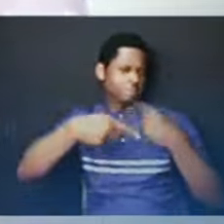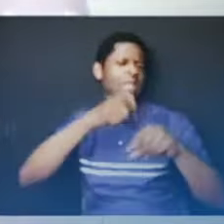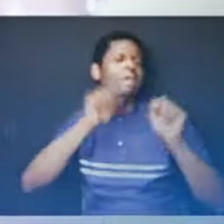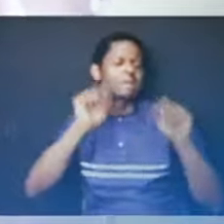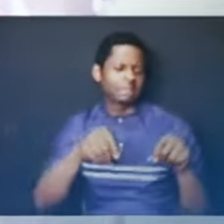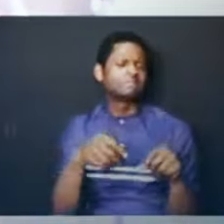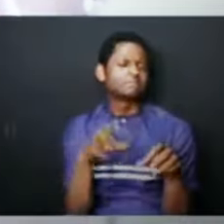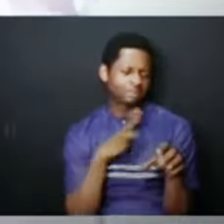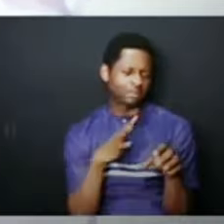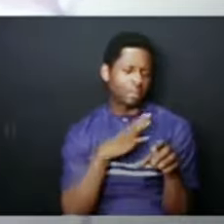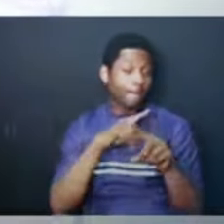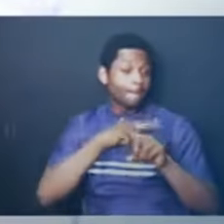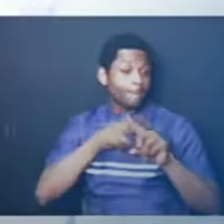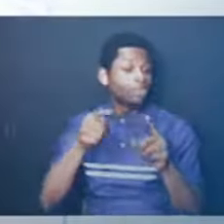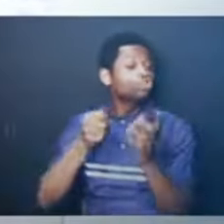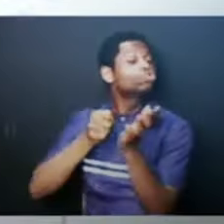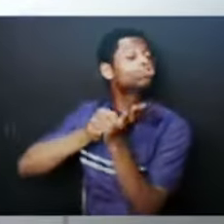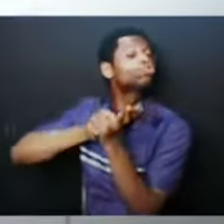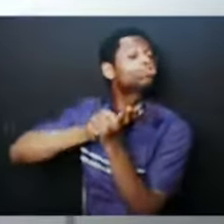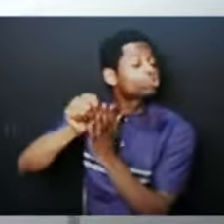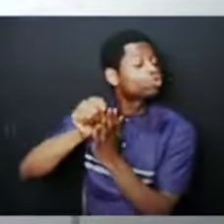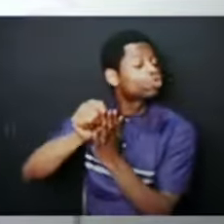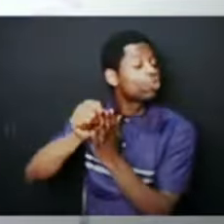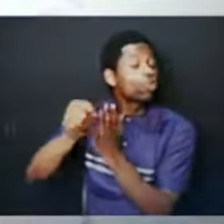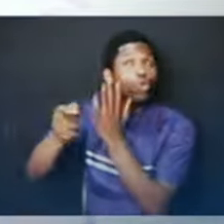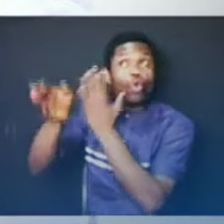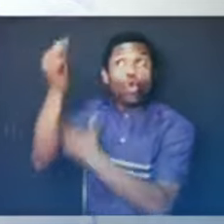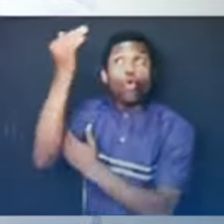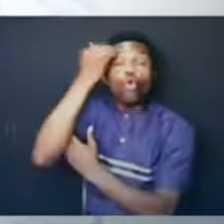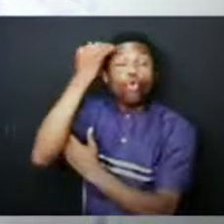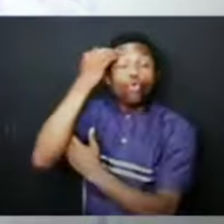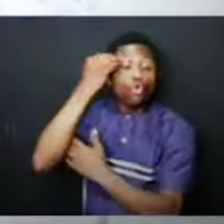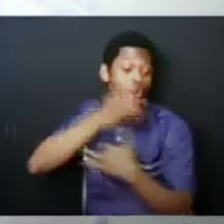you can say it, but the one who weighs heart